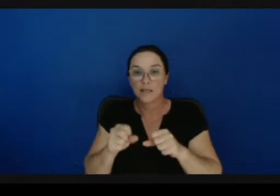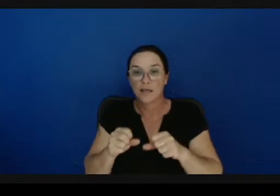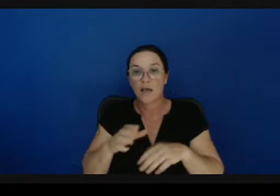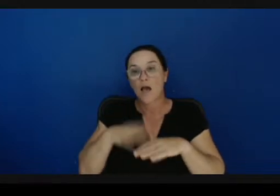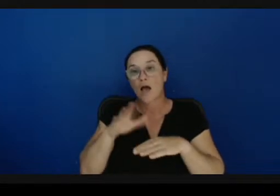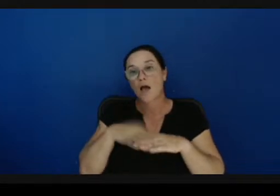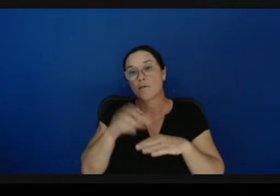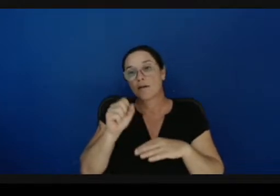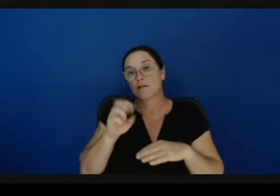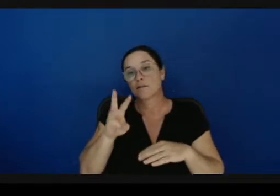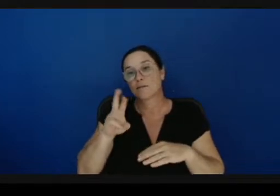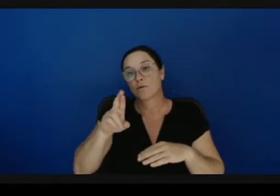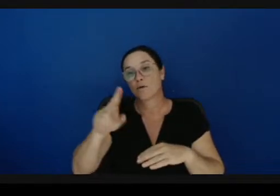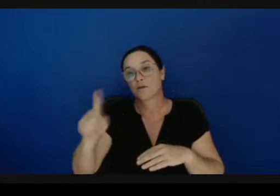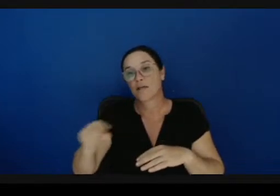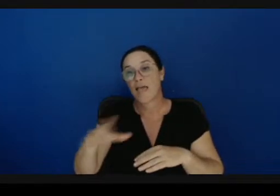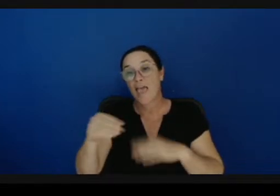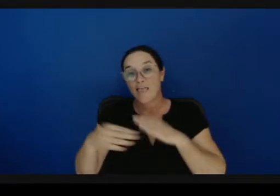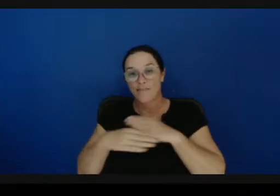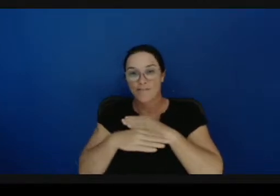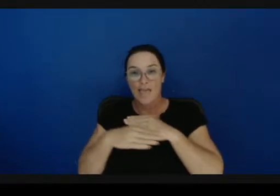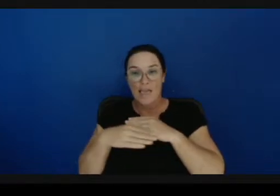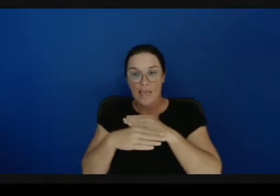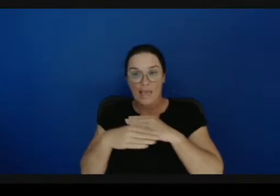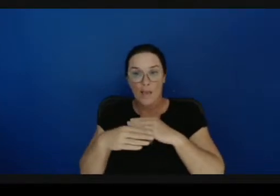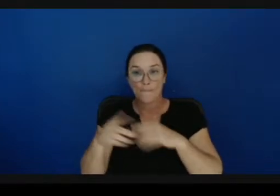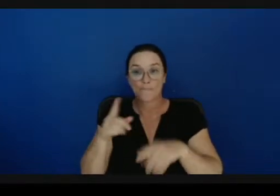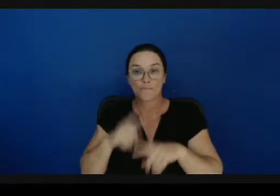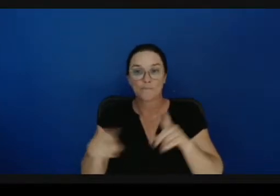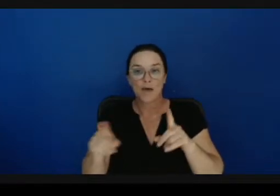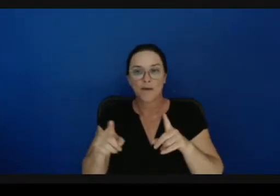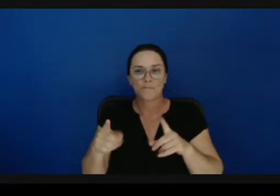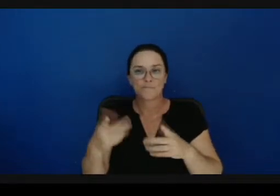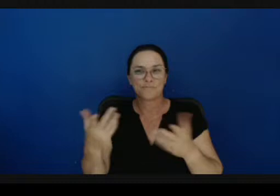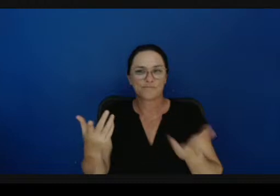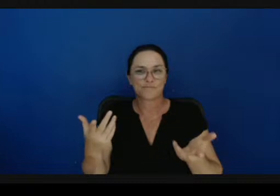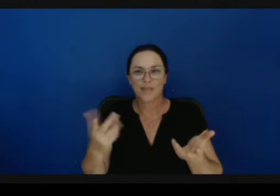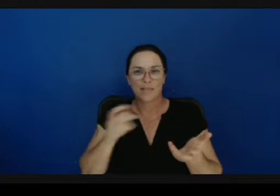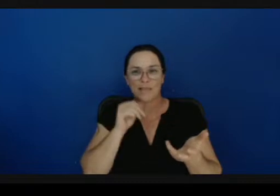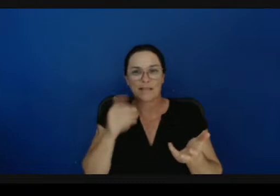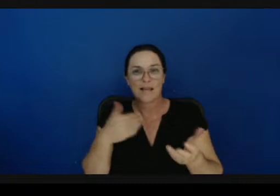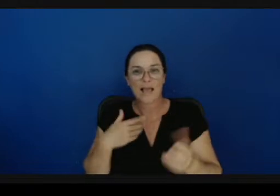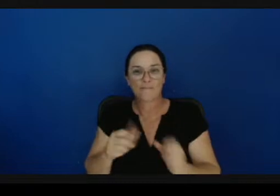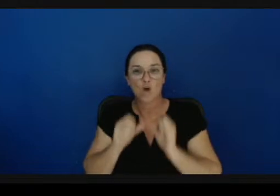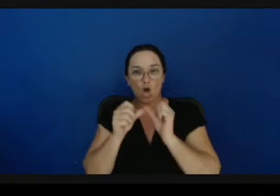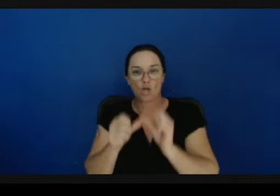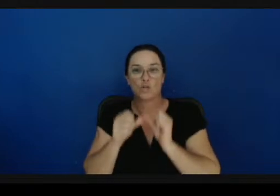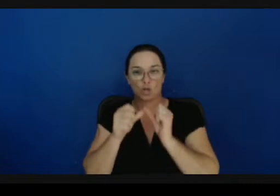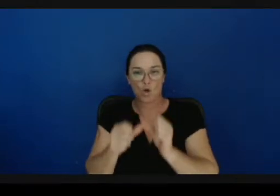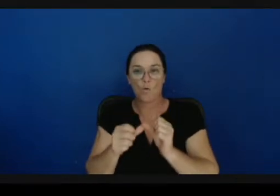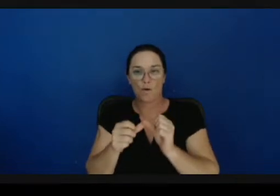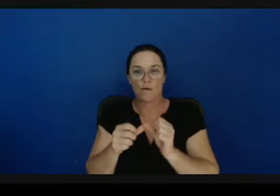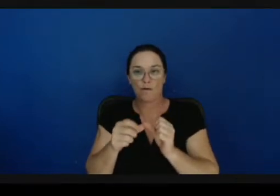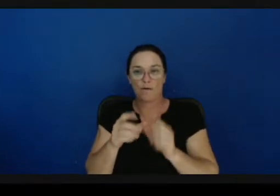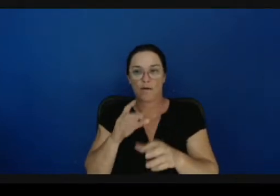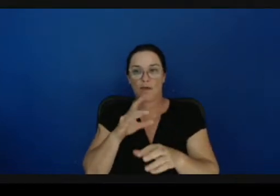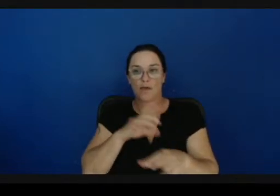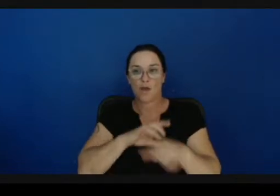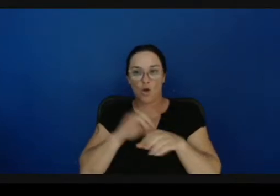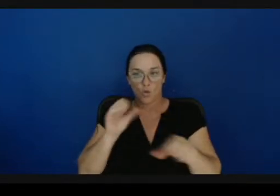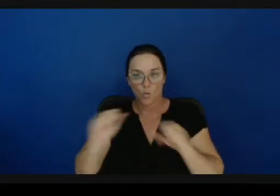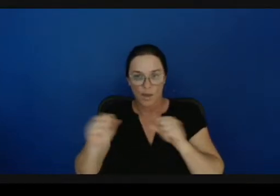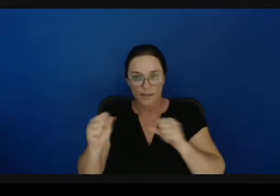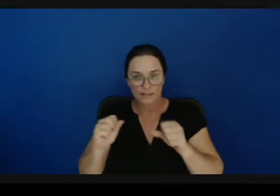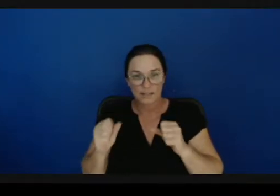flanks. But what they thought they were missing, consistent and or persistent seismicity. I wonder if now we